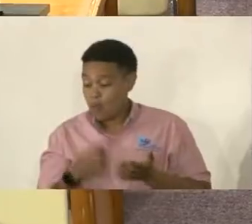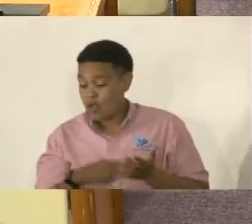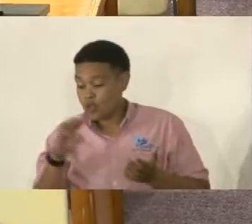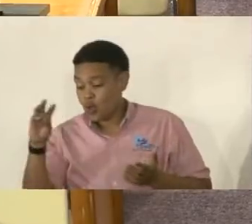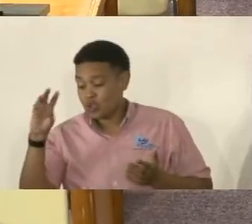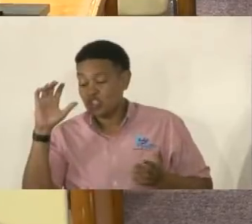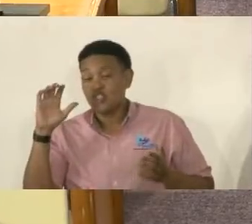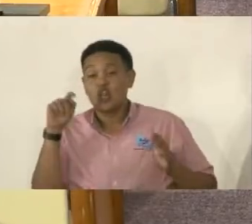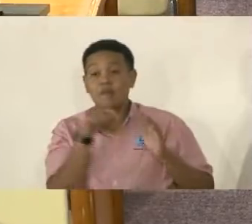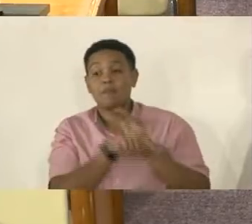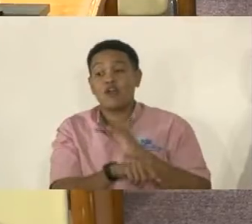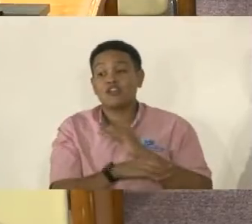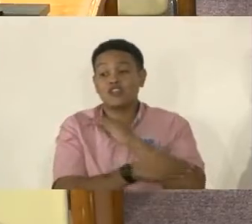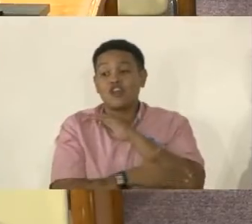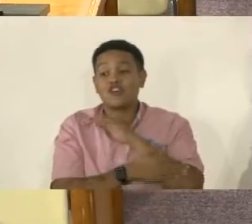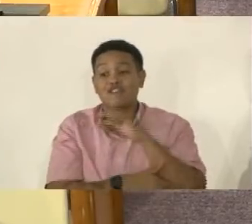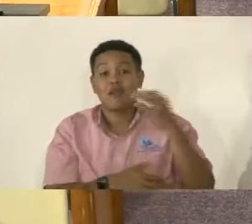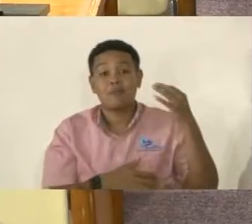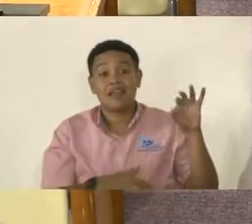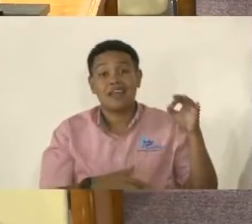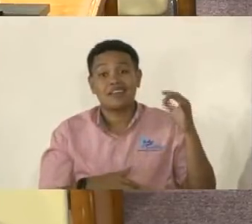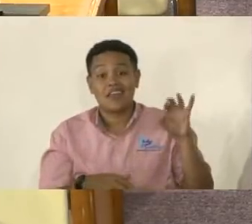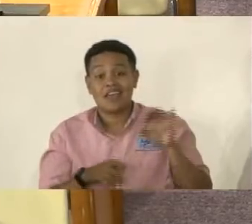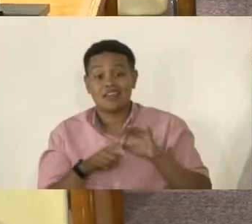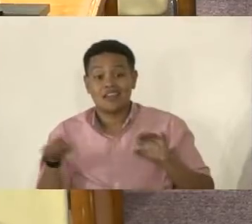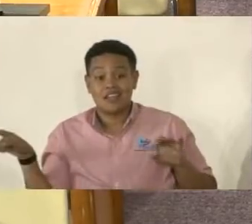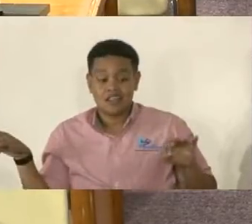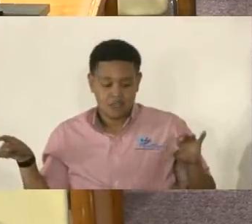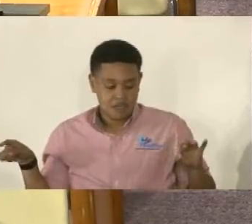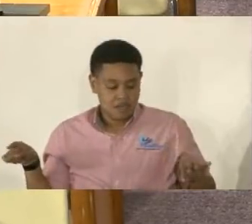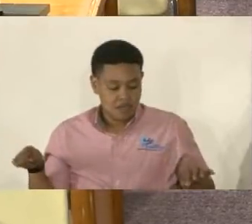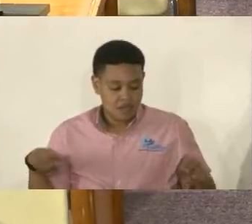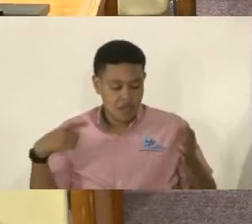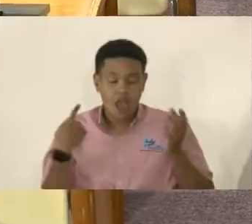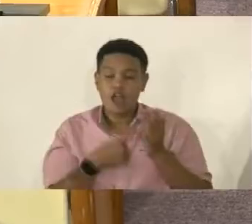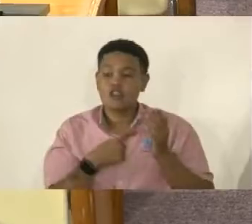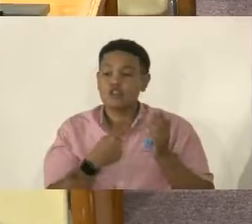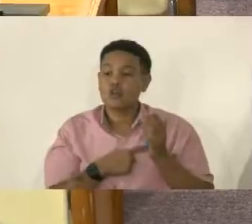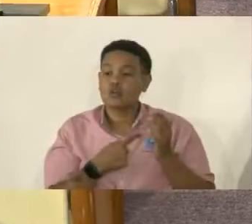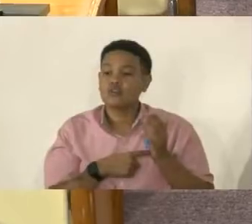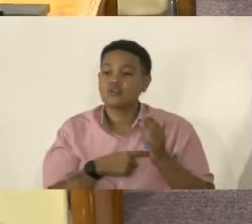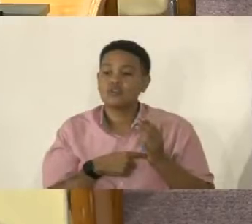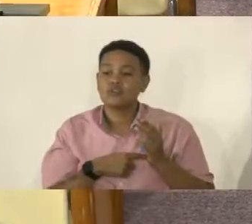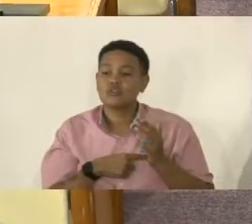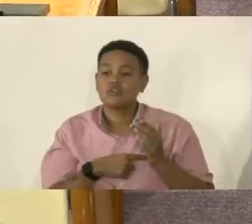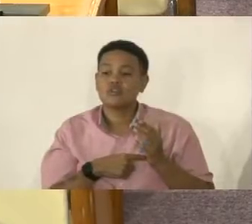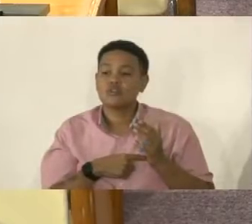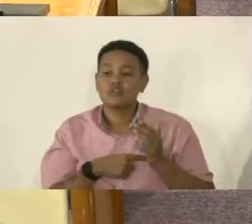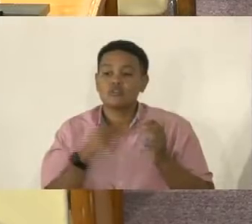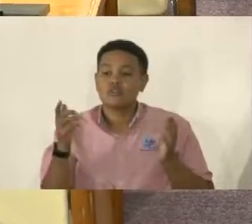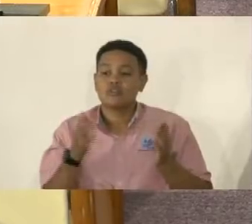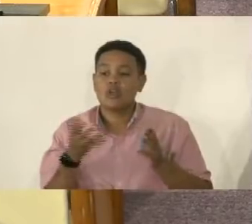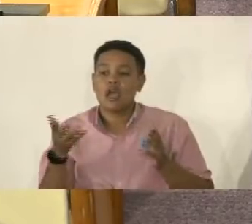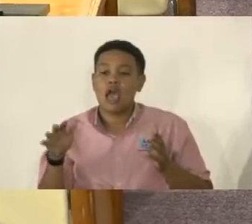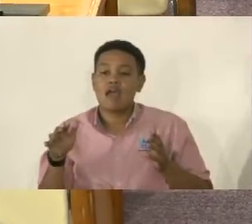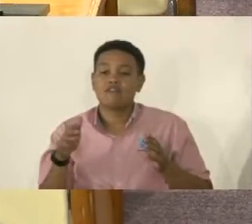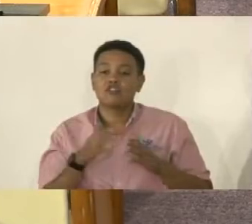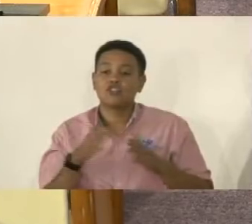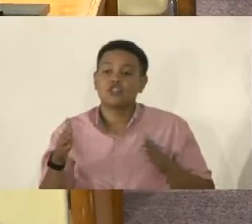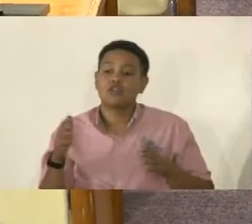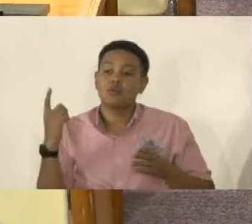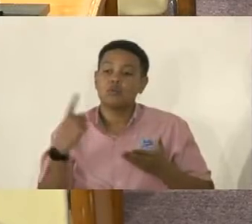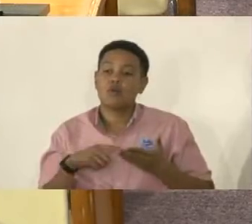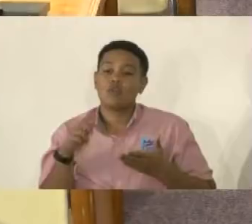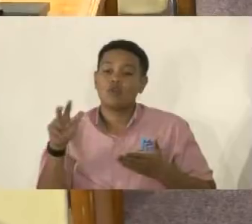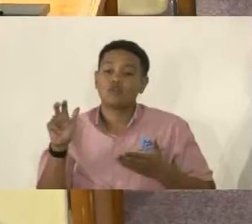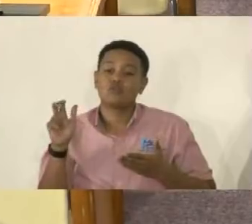Now, Mr. President, 1,000 is nothing. Well, you've averaged generally approximately